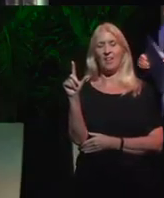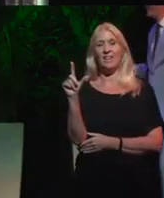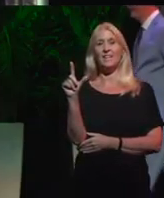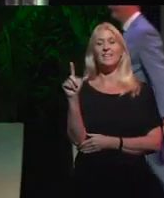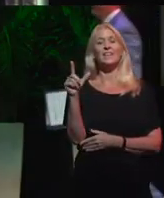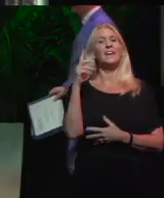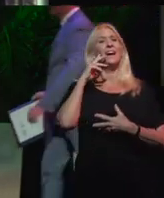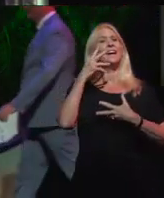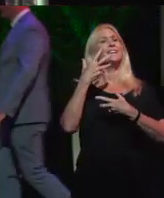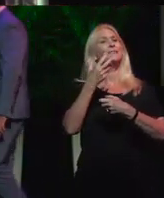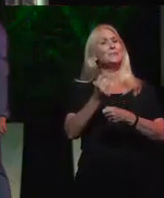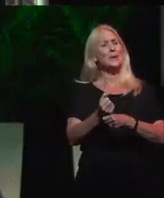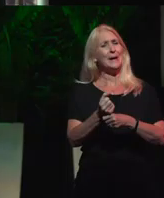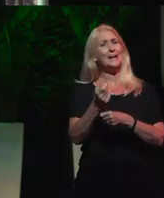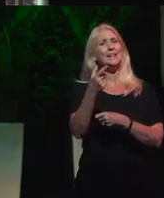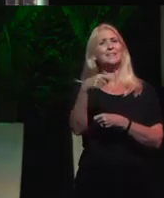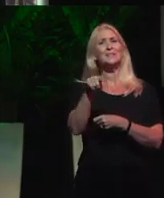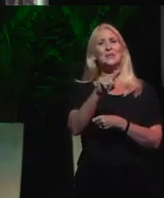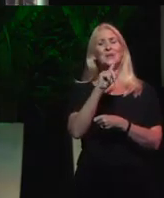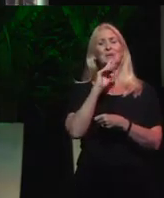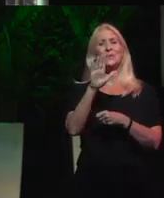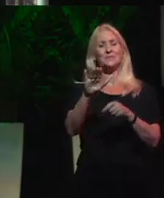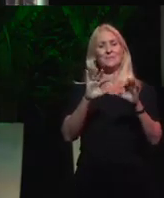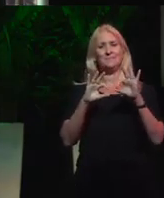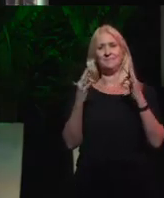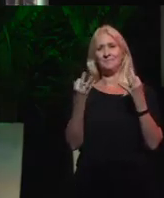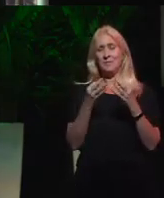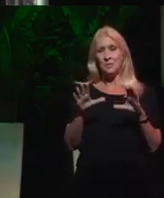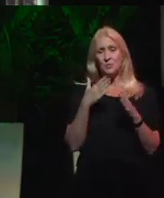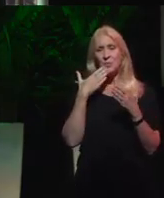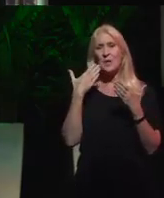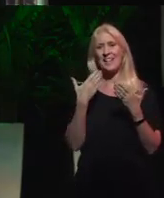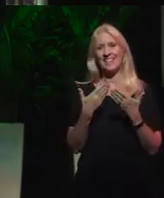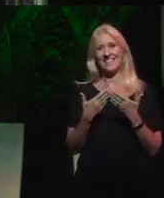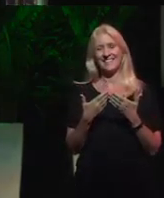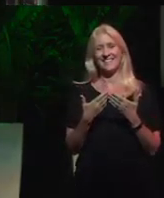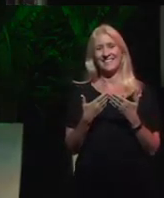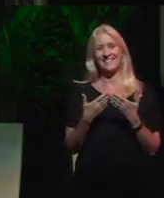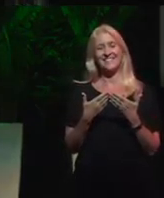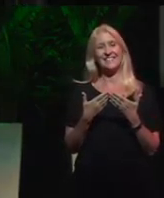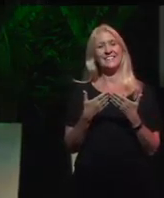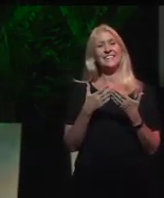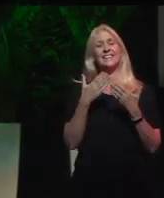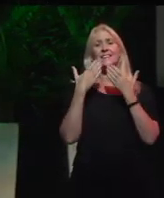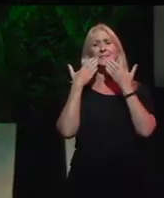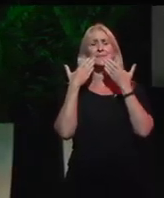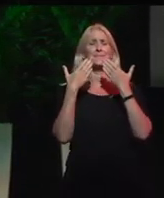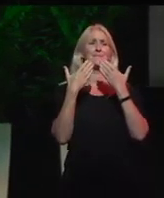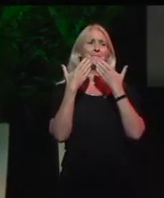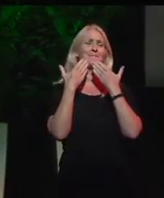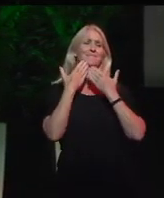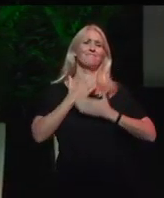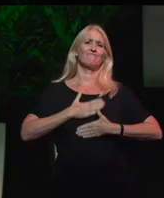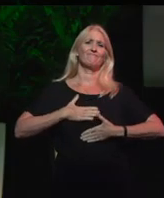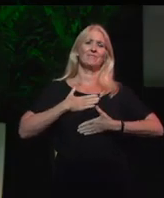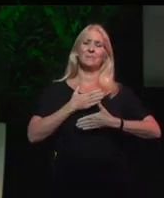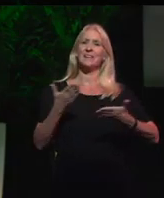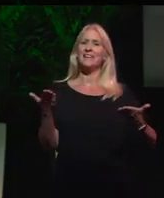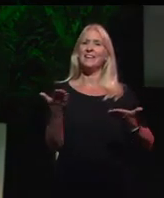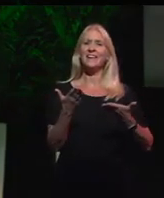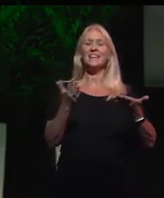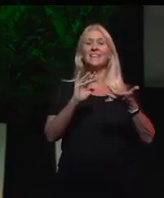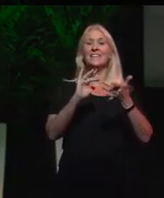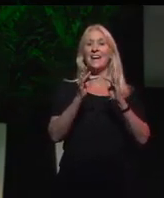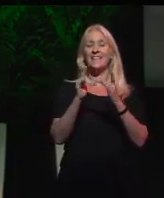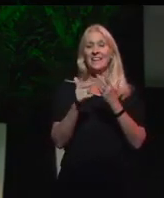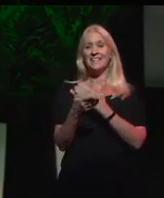I trust that you and your loved ones are doing well, and I am so thankful to be here with you virtually this